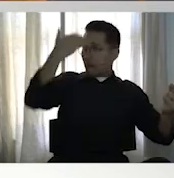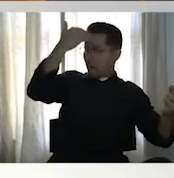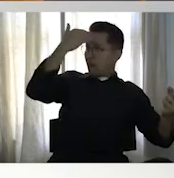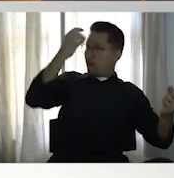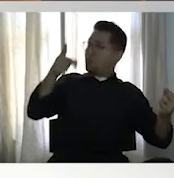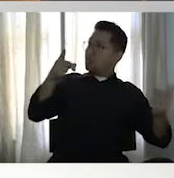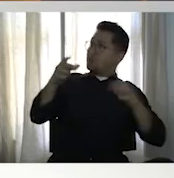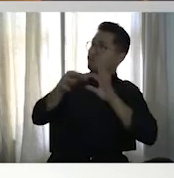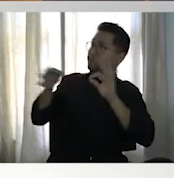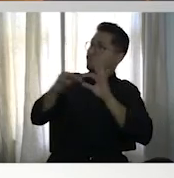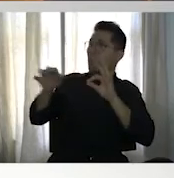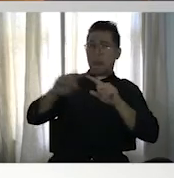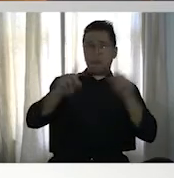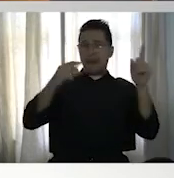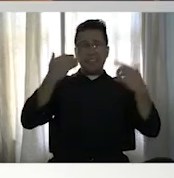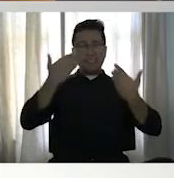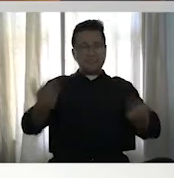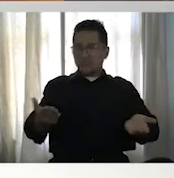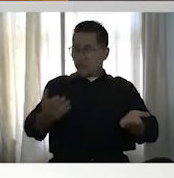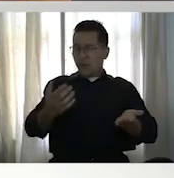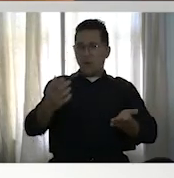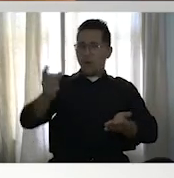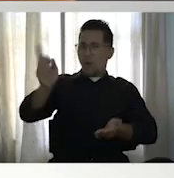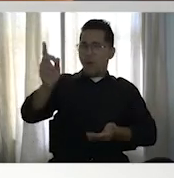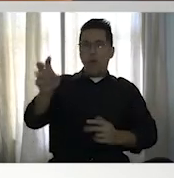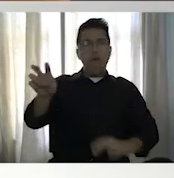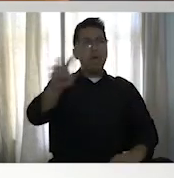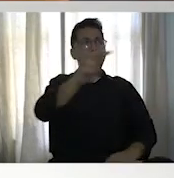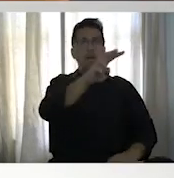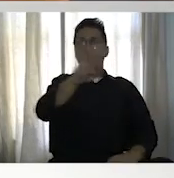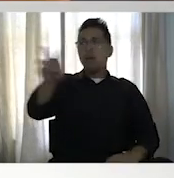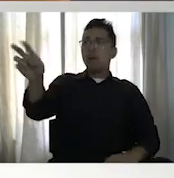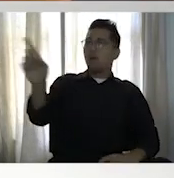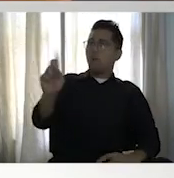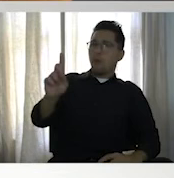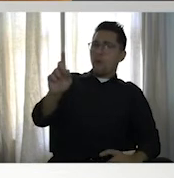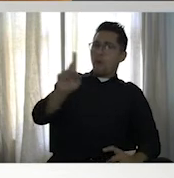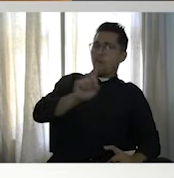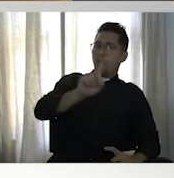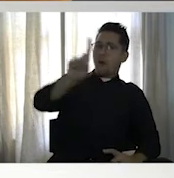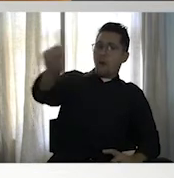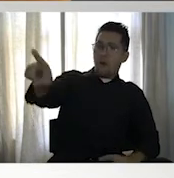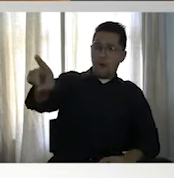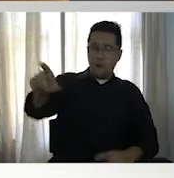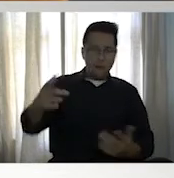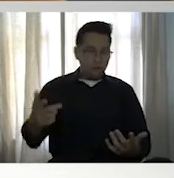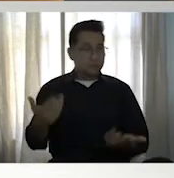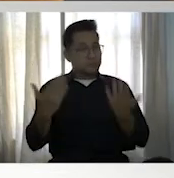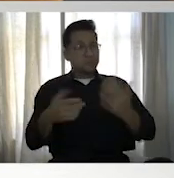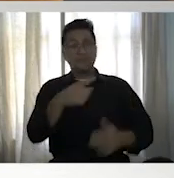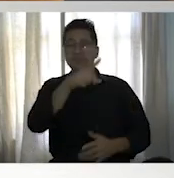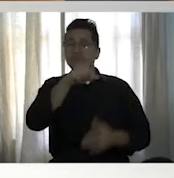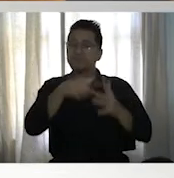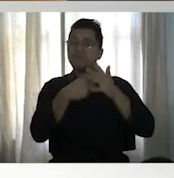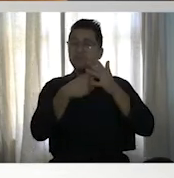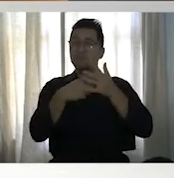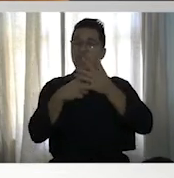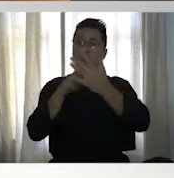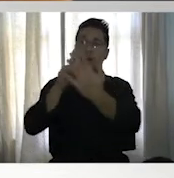saying, but they really don't know where to look, where to go. So you may have to start really close